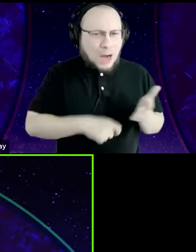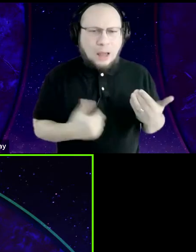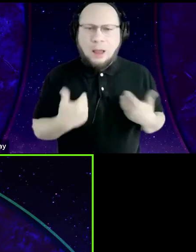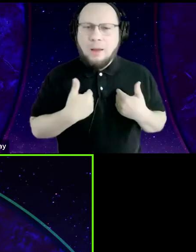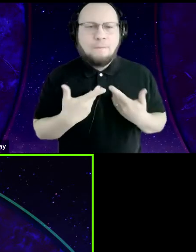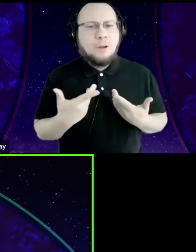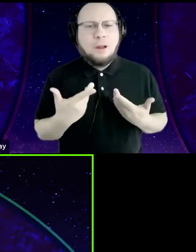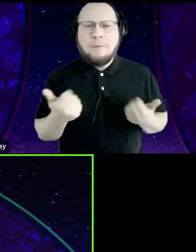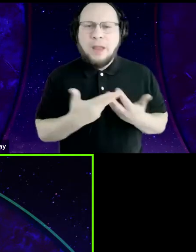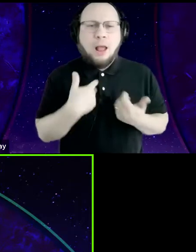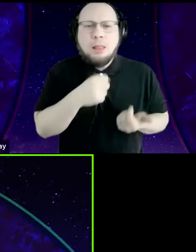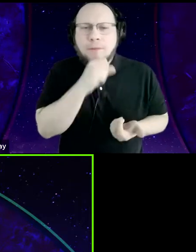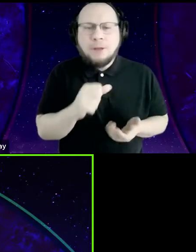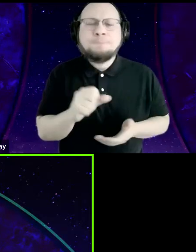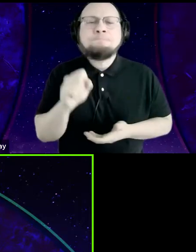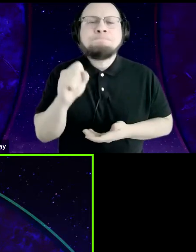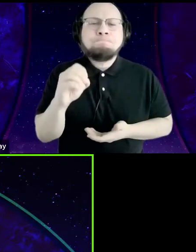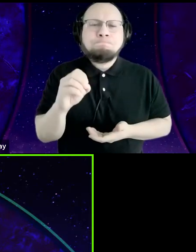that is,